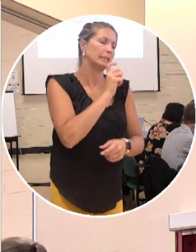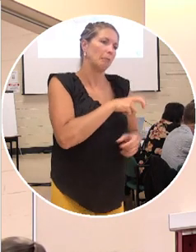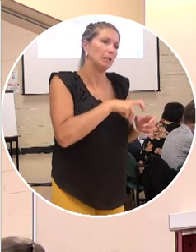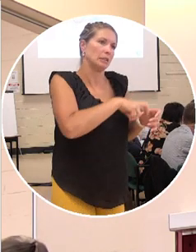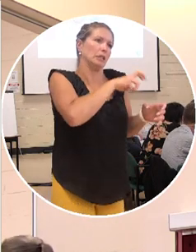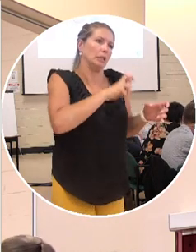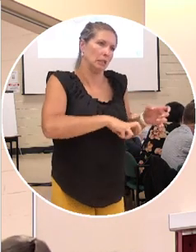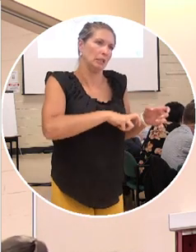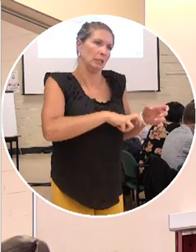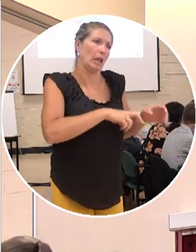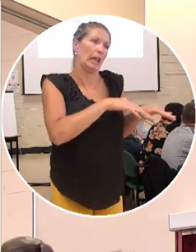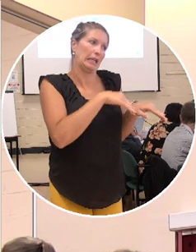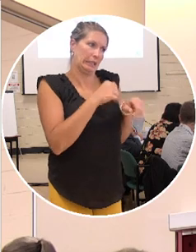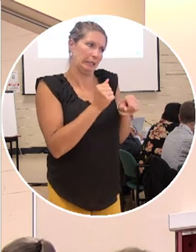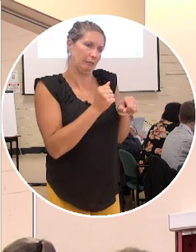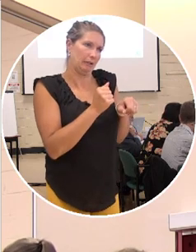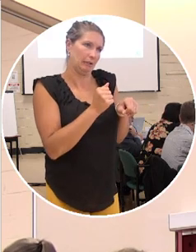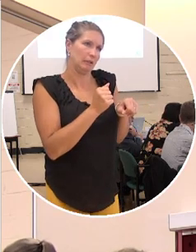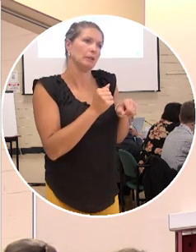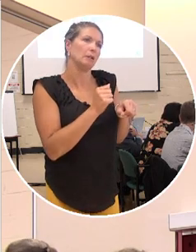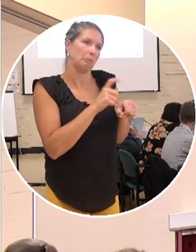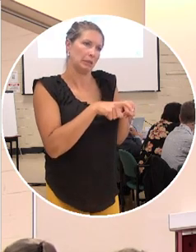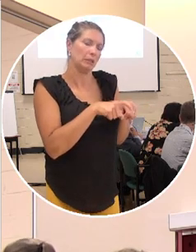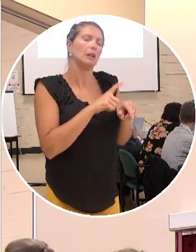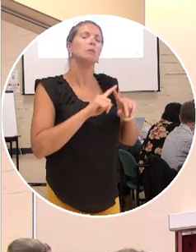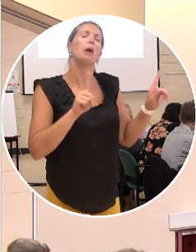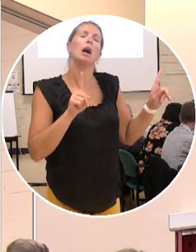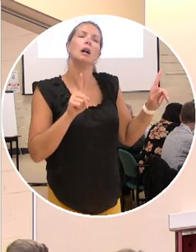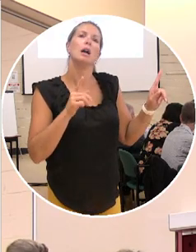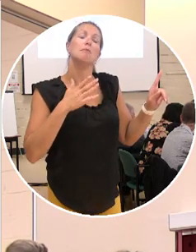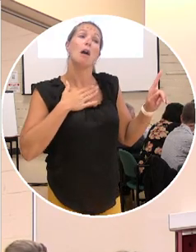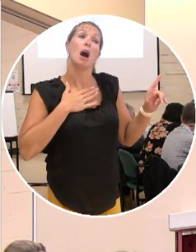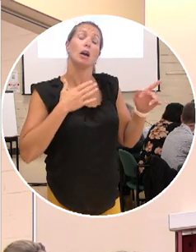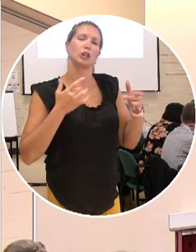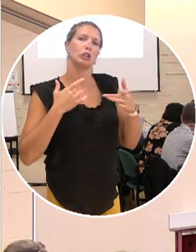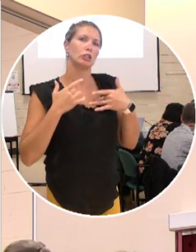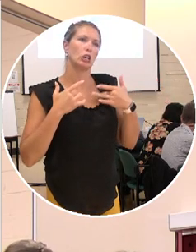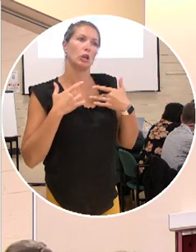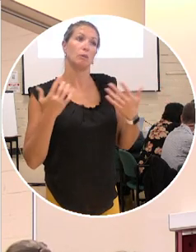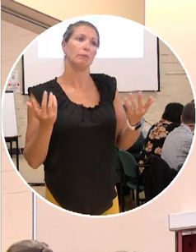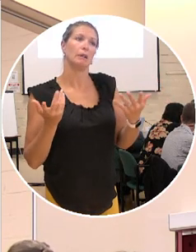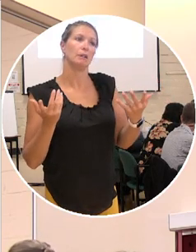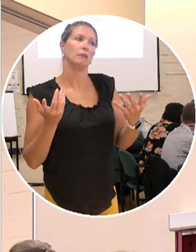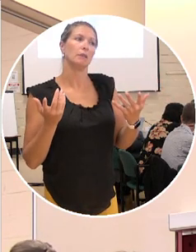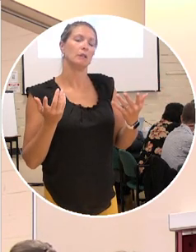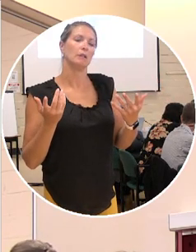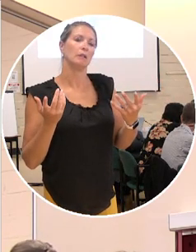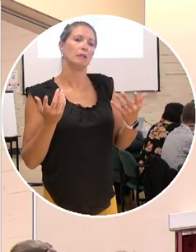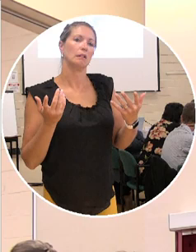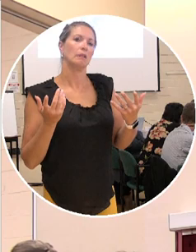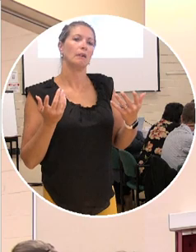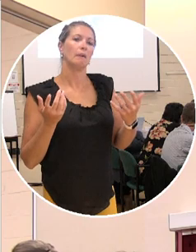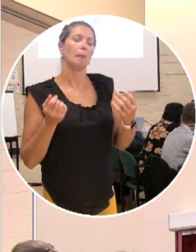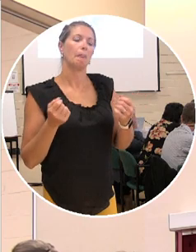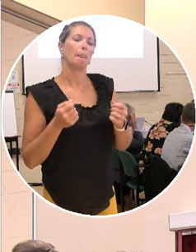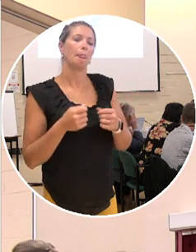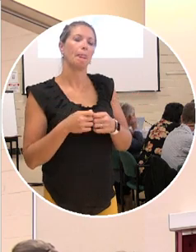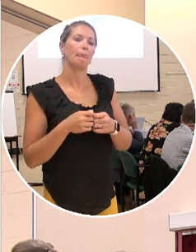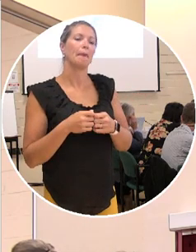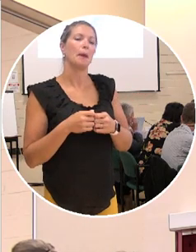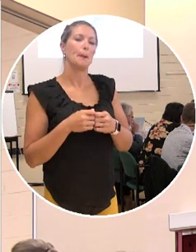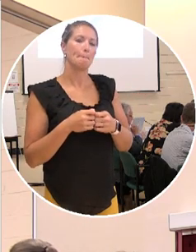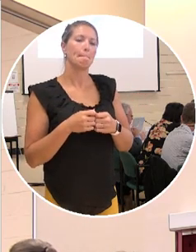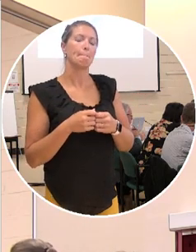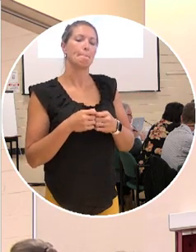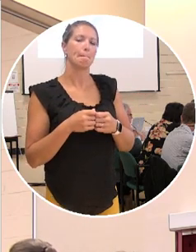trustee. My concern is that what parameters, if any, are we putting in place that